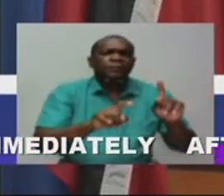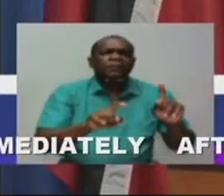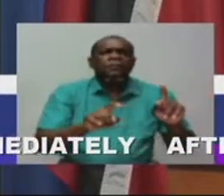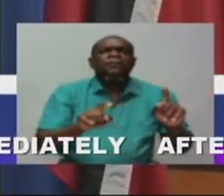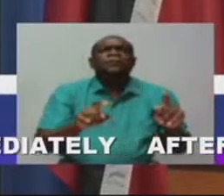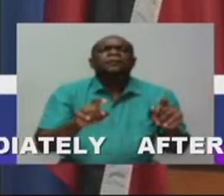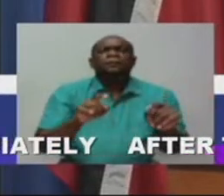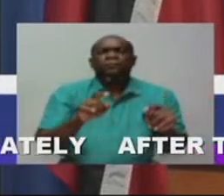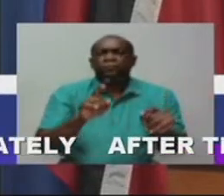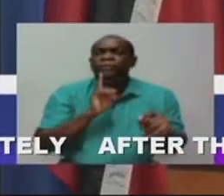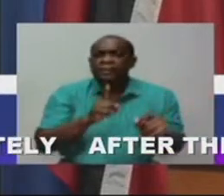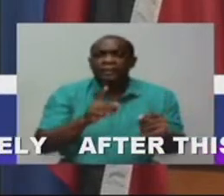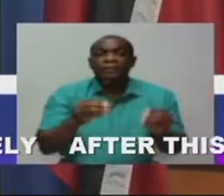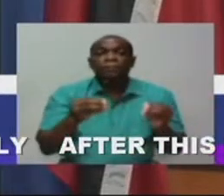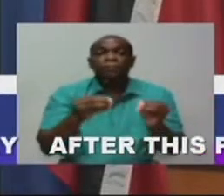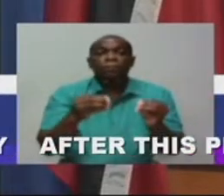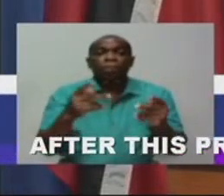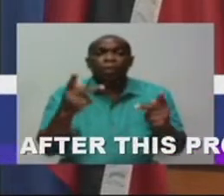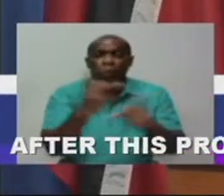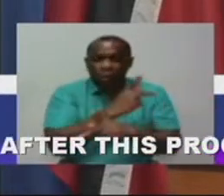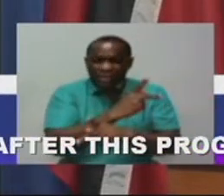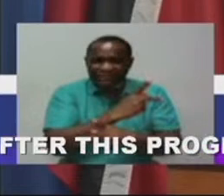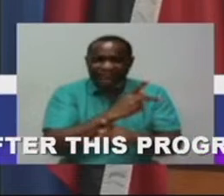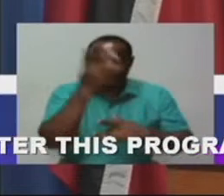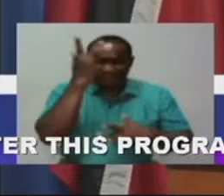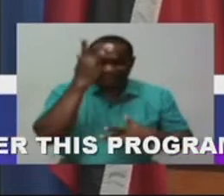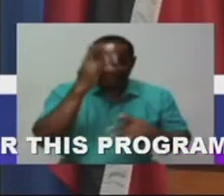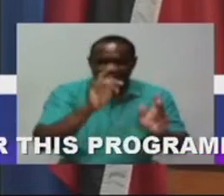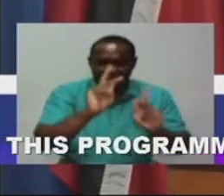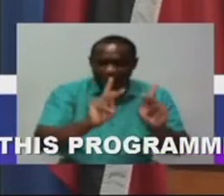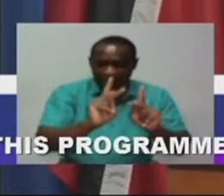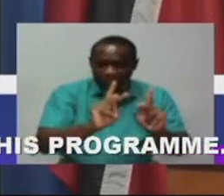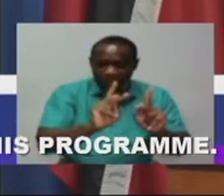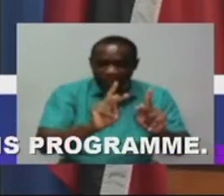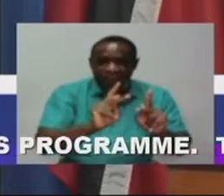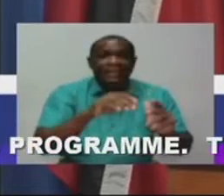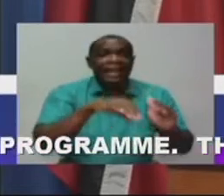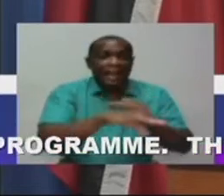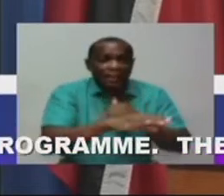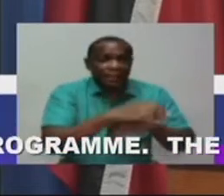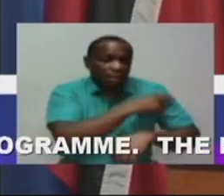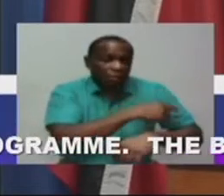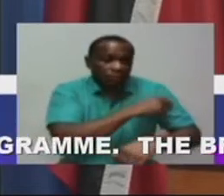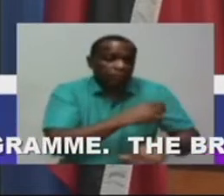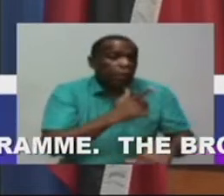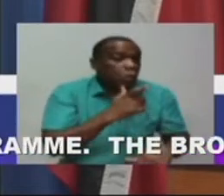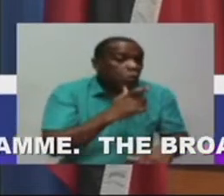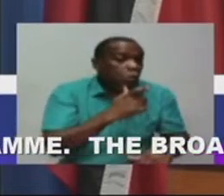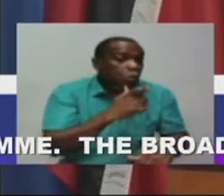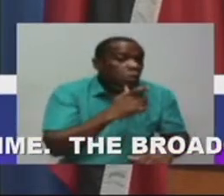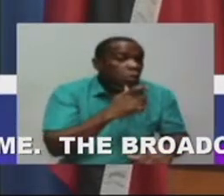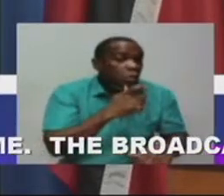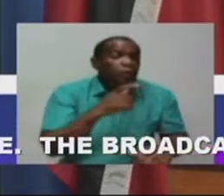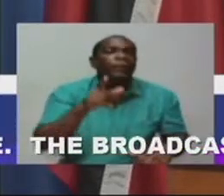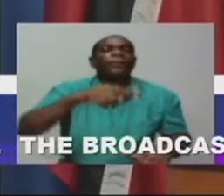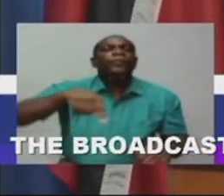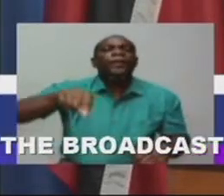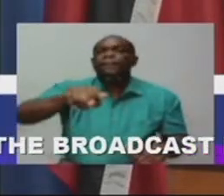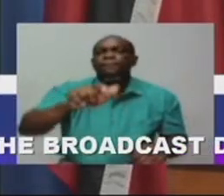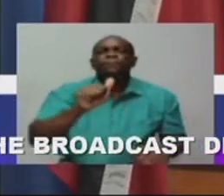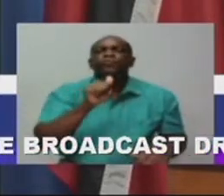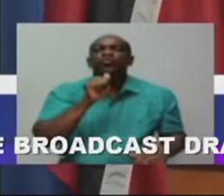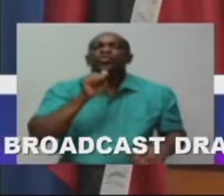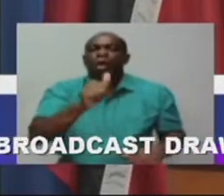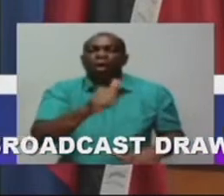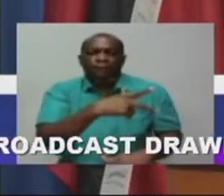ones, are of the unvaccinated people. So we need to get to a space where we understand that, we get our vaccination, and of